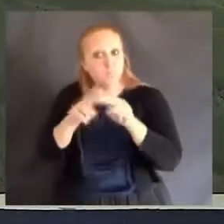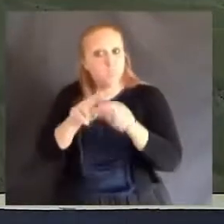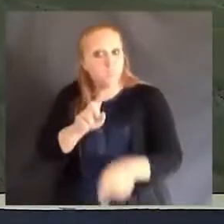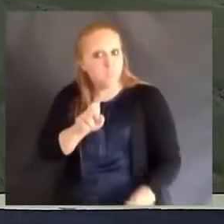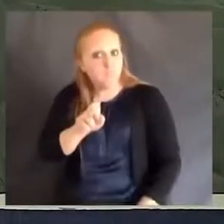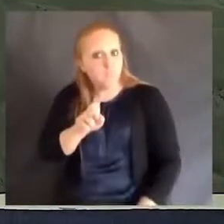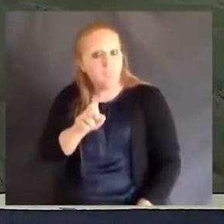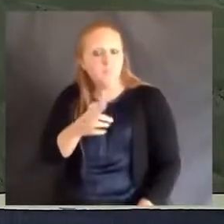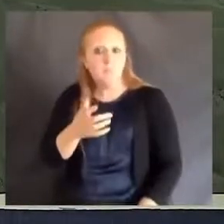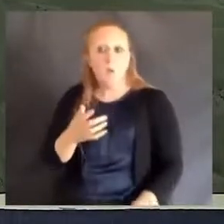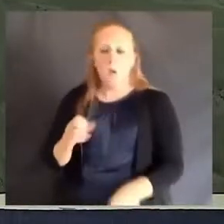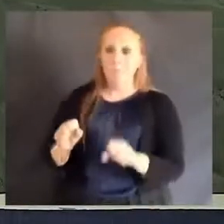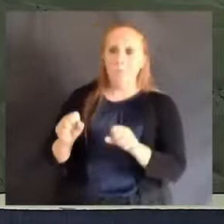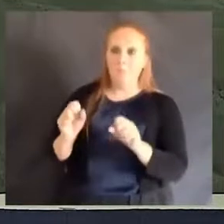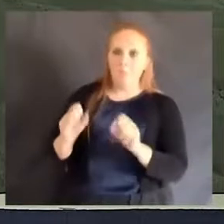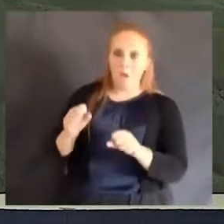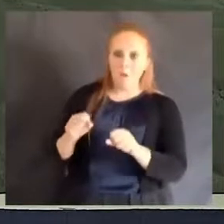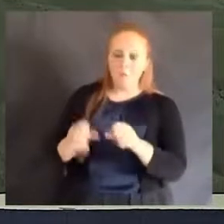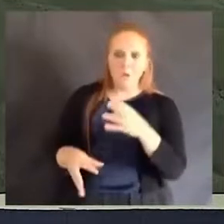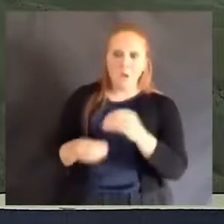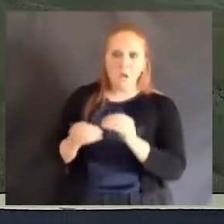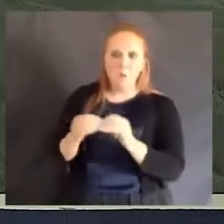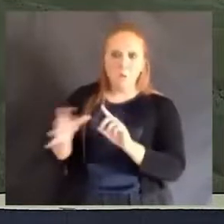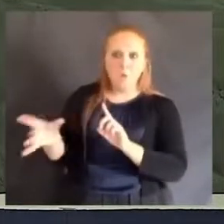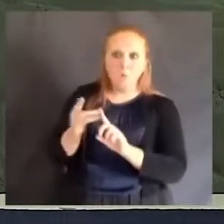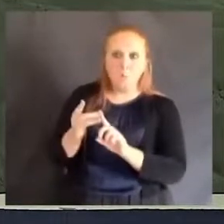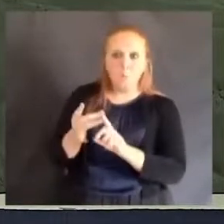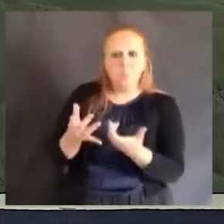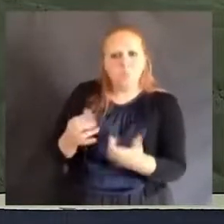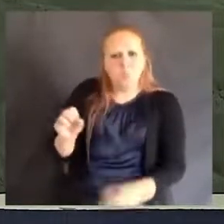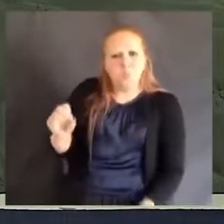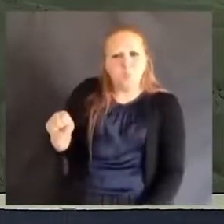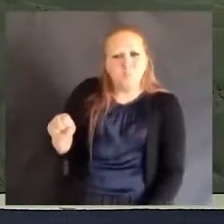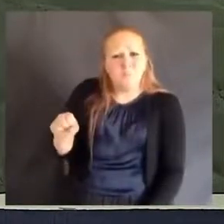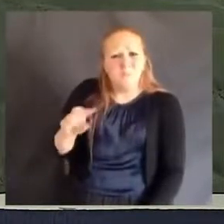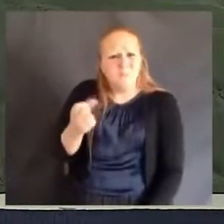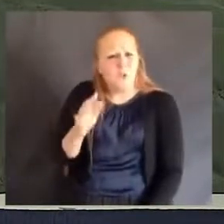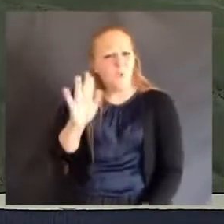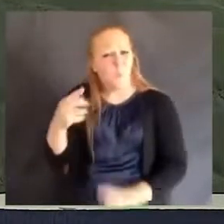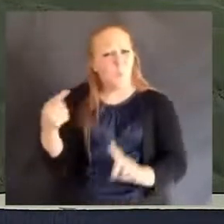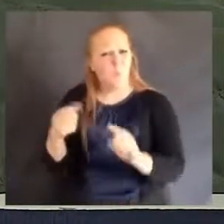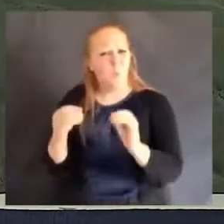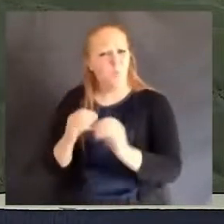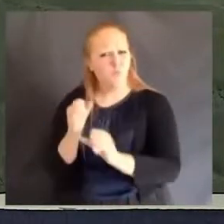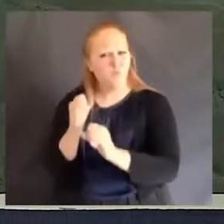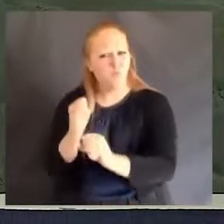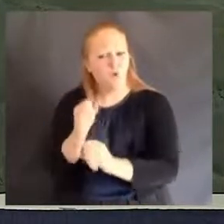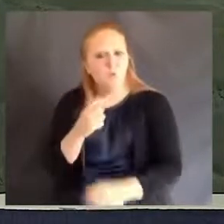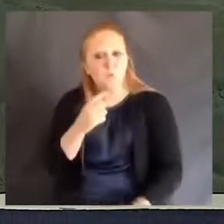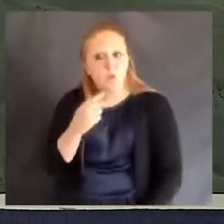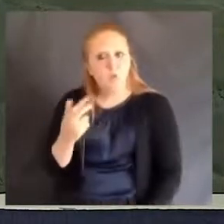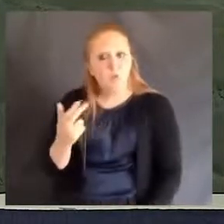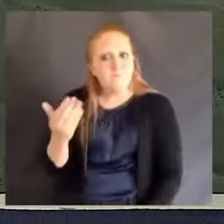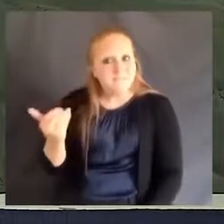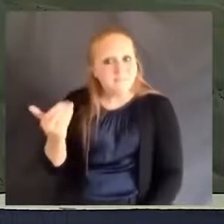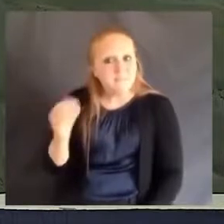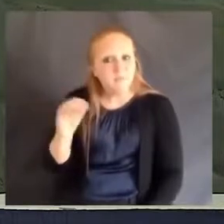have contributed? Yeah. But your point, I think, is even stronger than that. You're saying 15% were